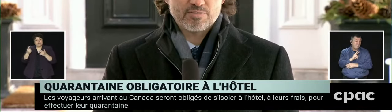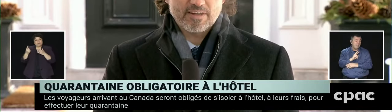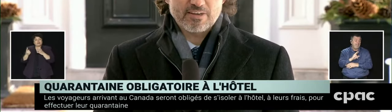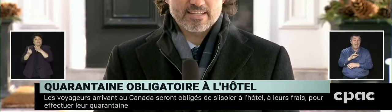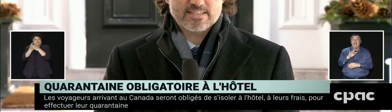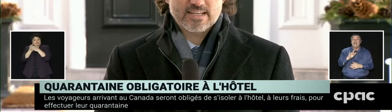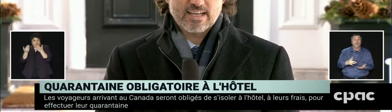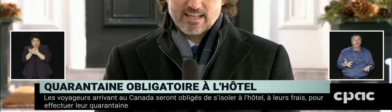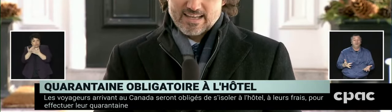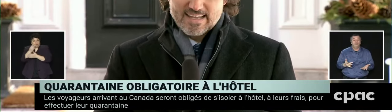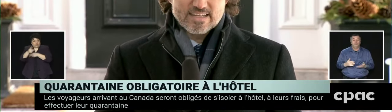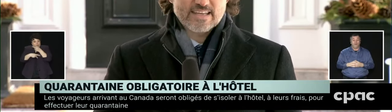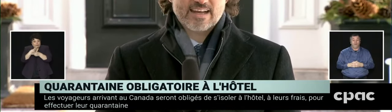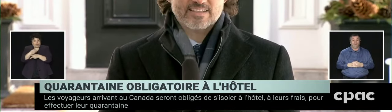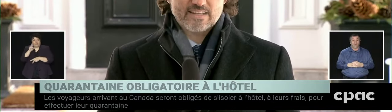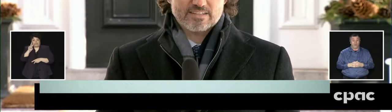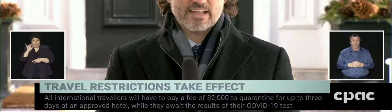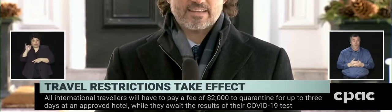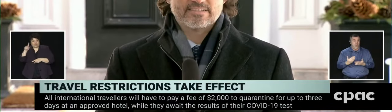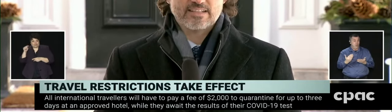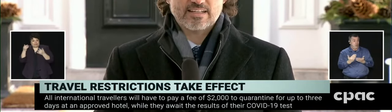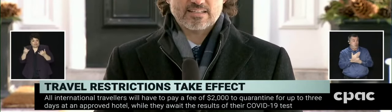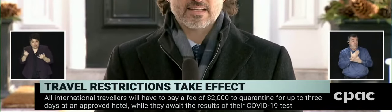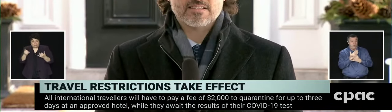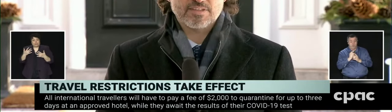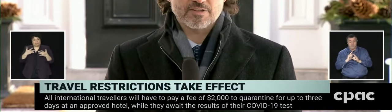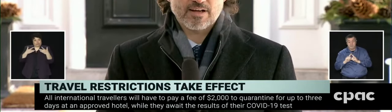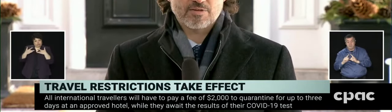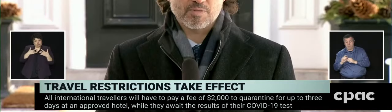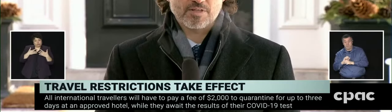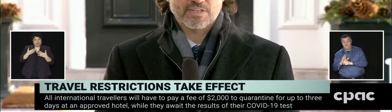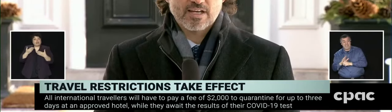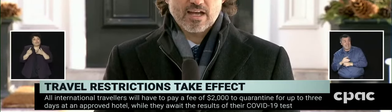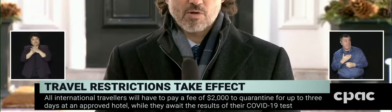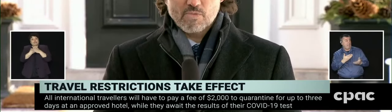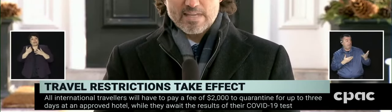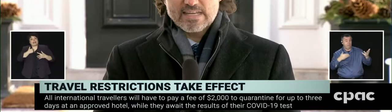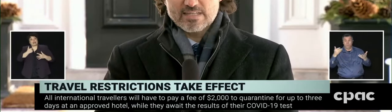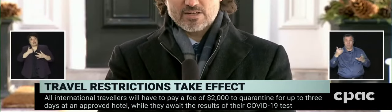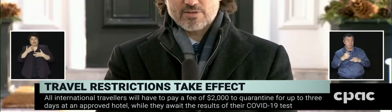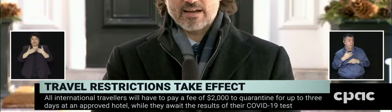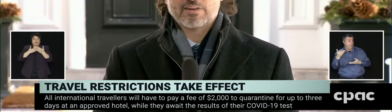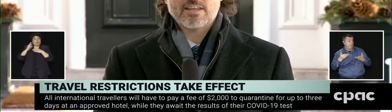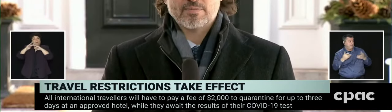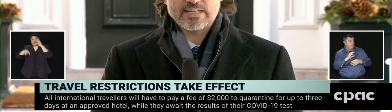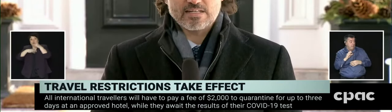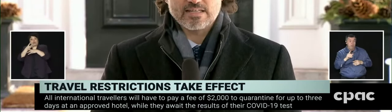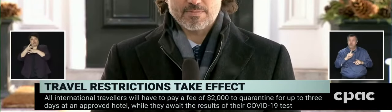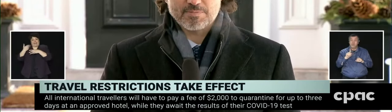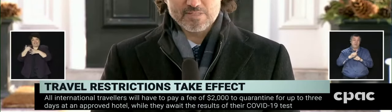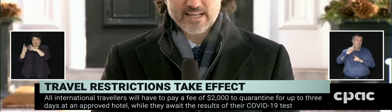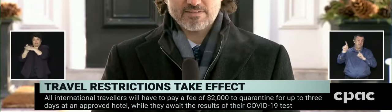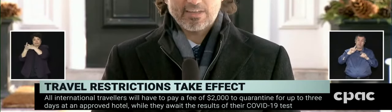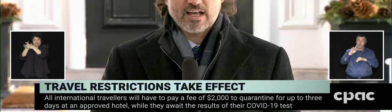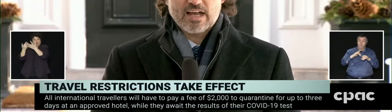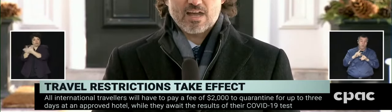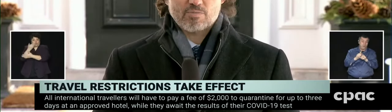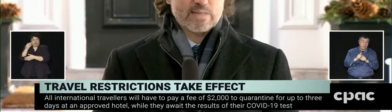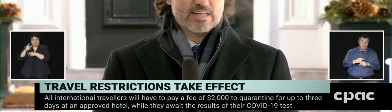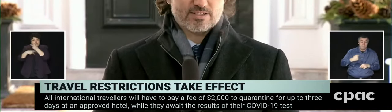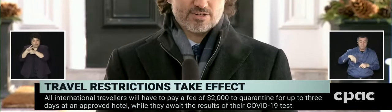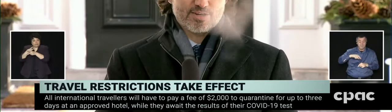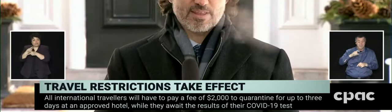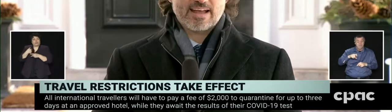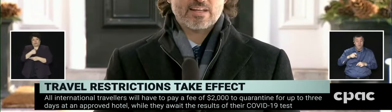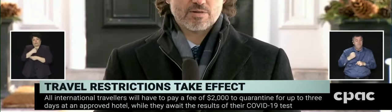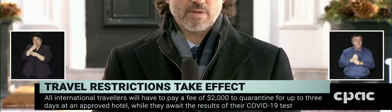of new variants in Canada and extensively around the world. We need to do everything we need to keep people safe. We